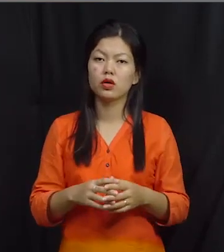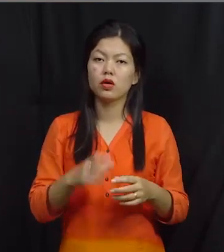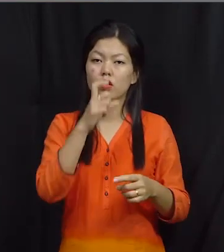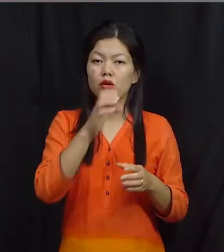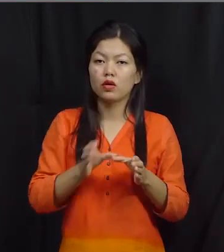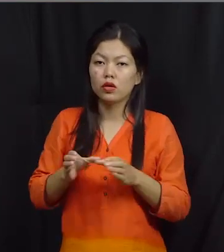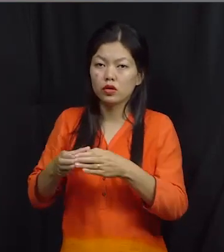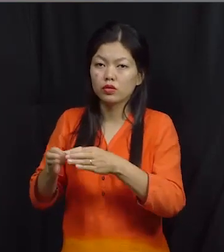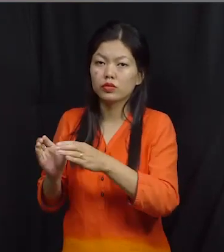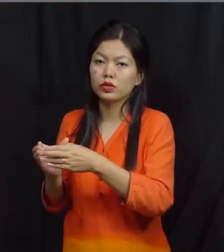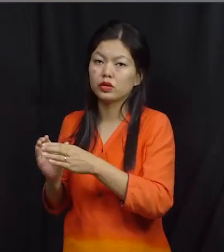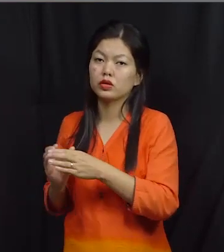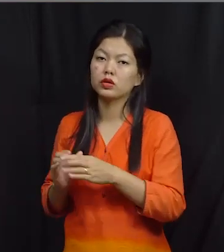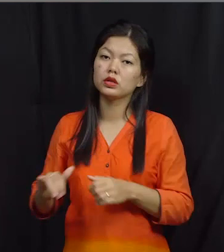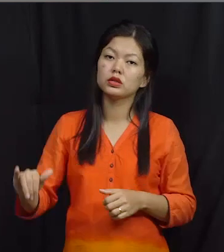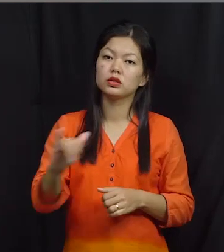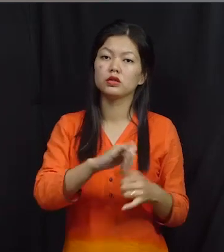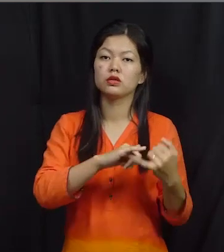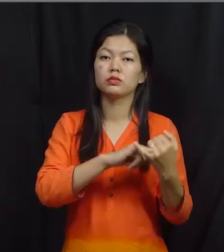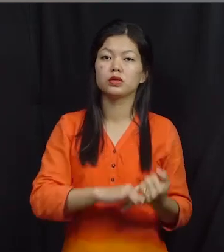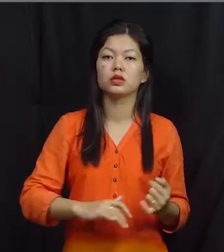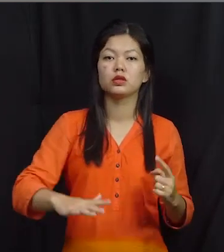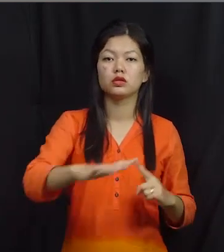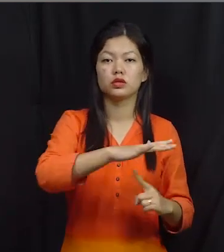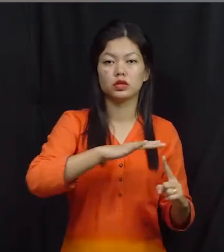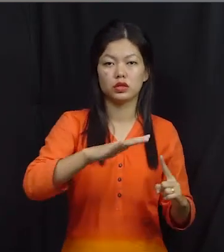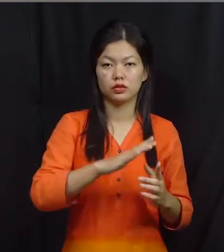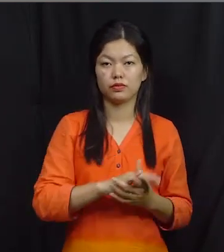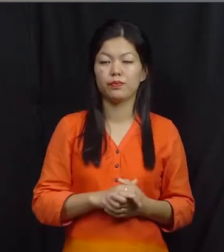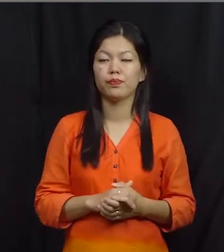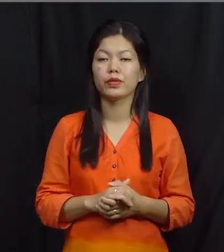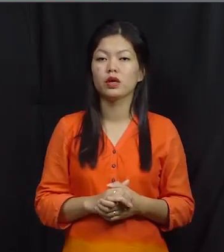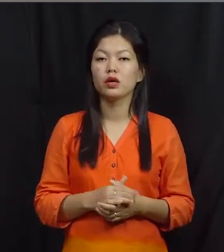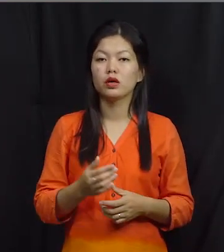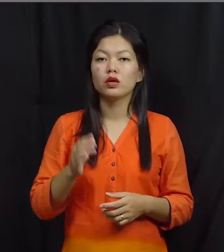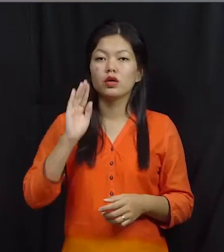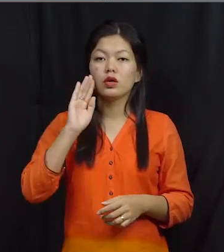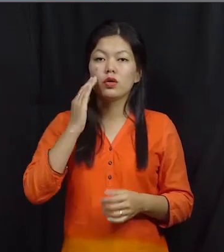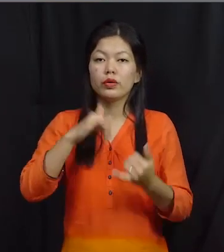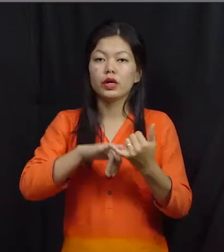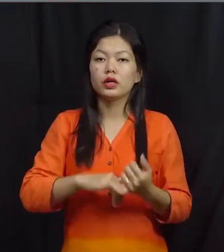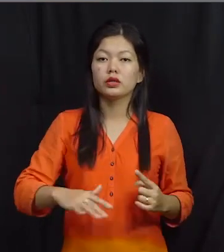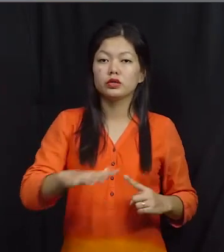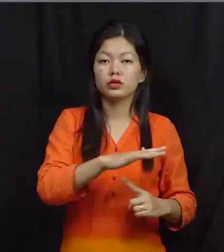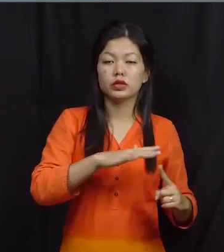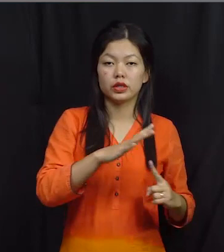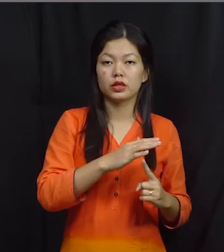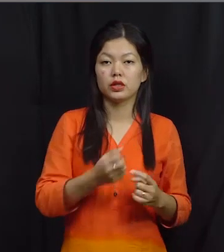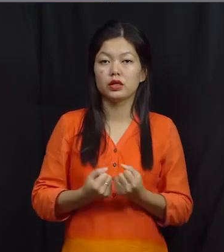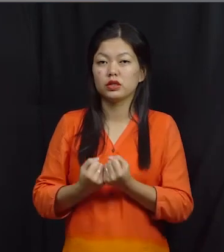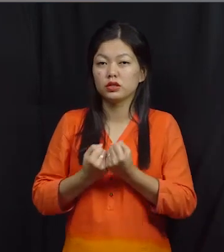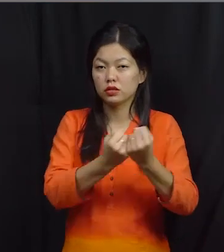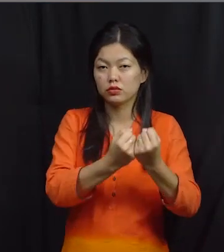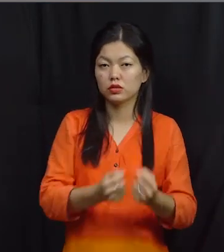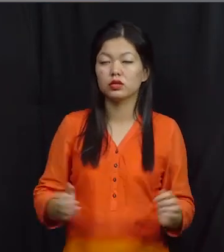certain aims when they give education to the children. So be it personal, at the